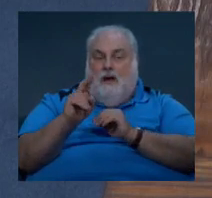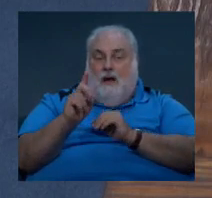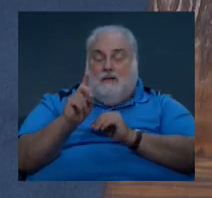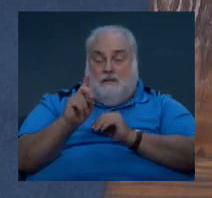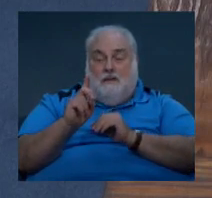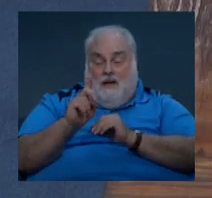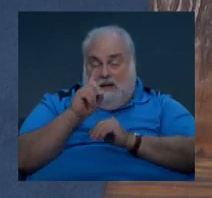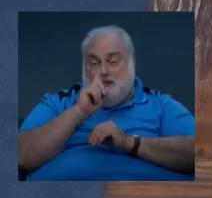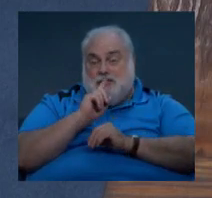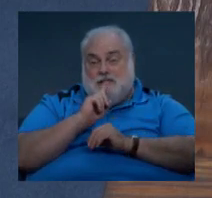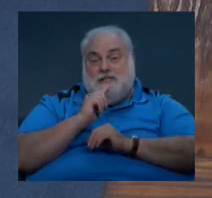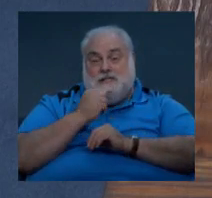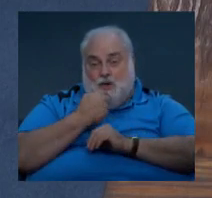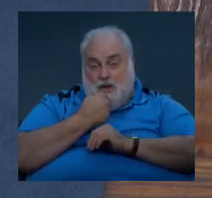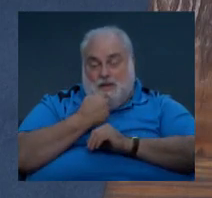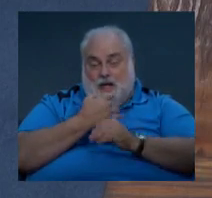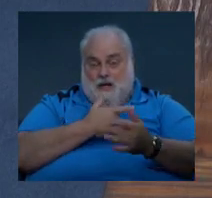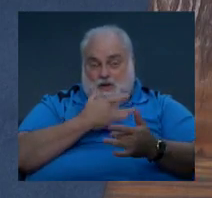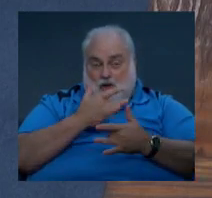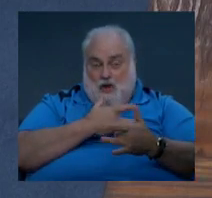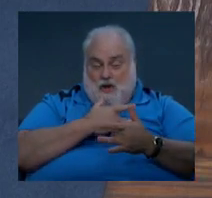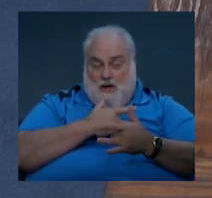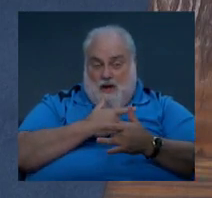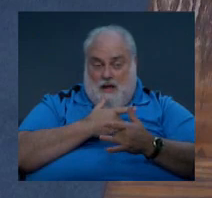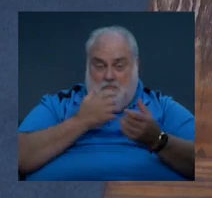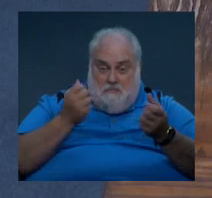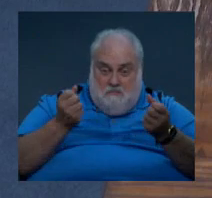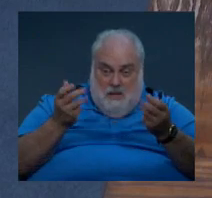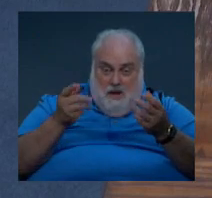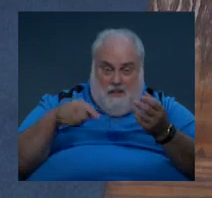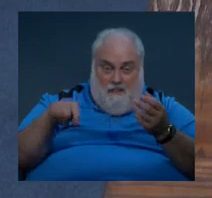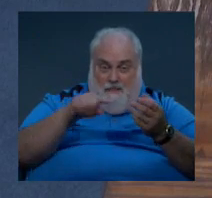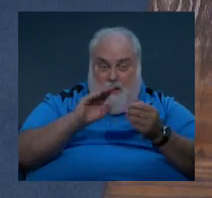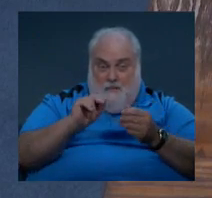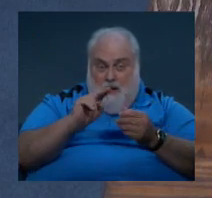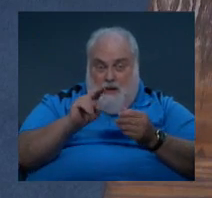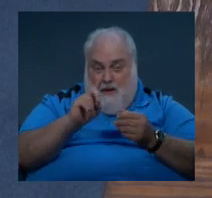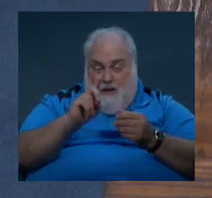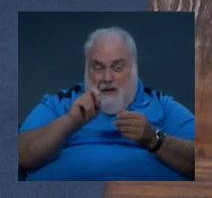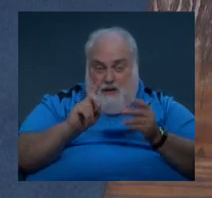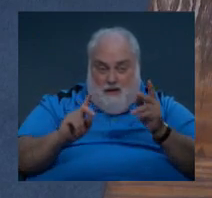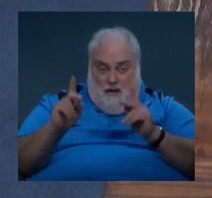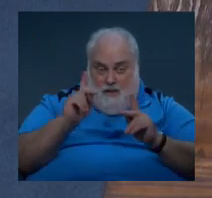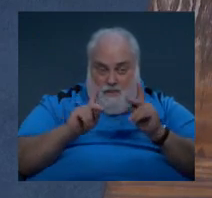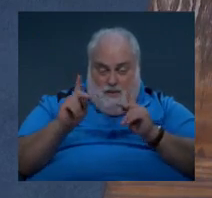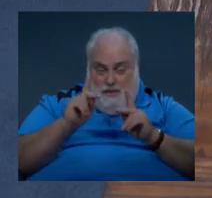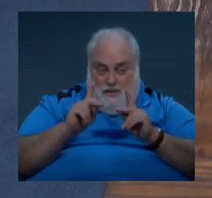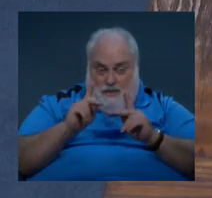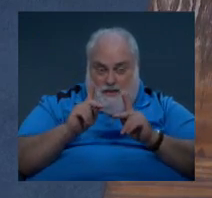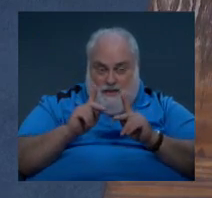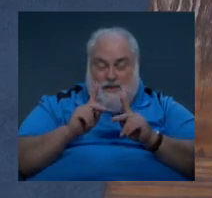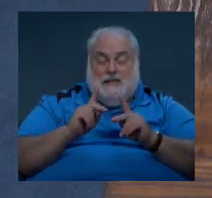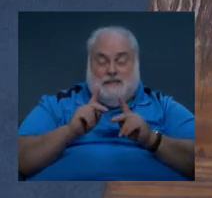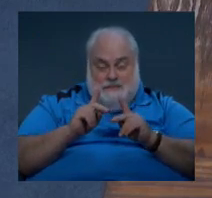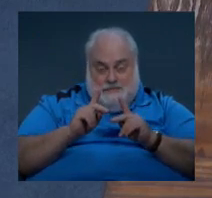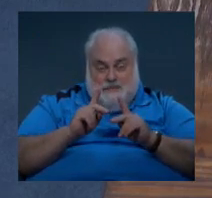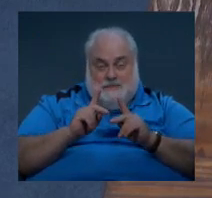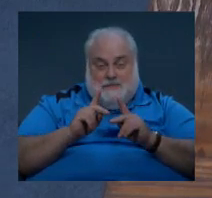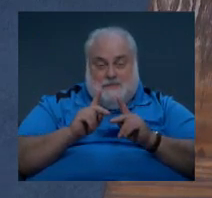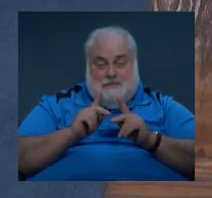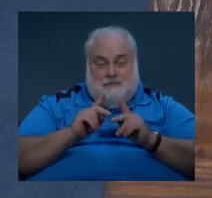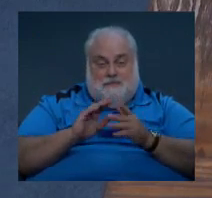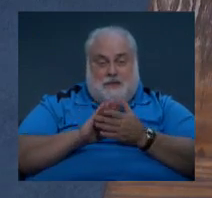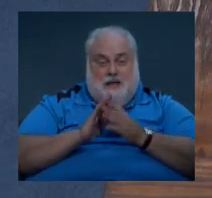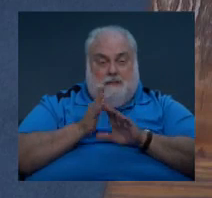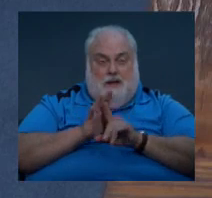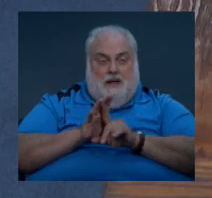concerned that a loss that was the result of several things